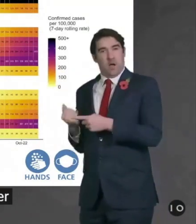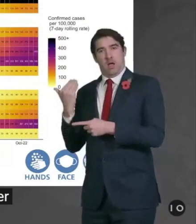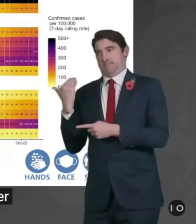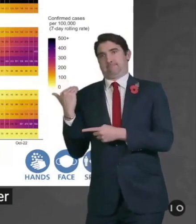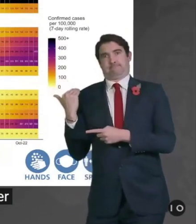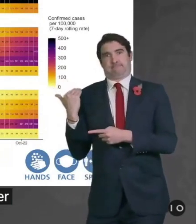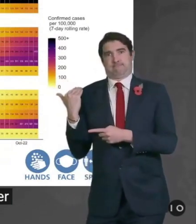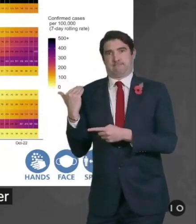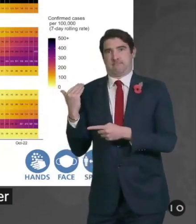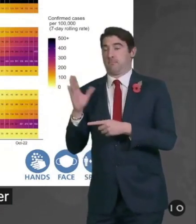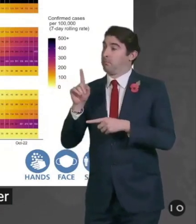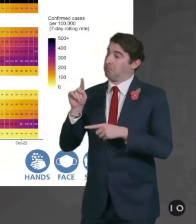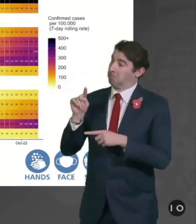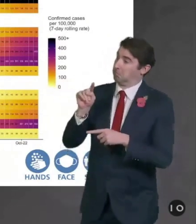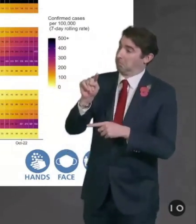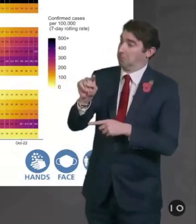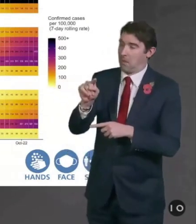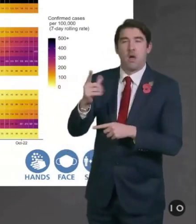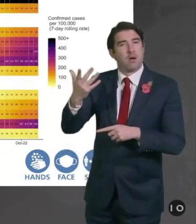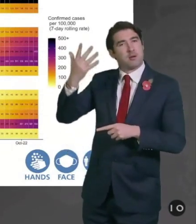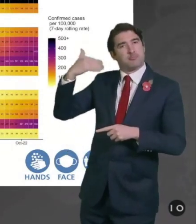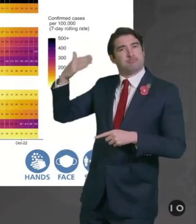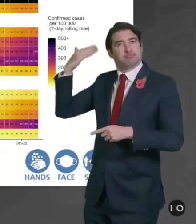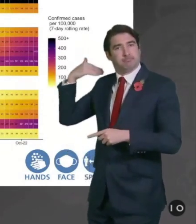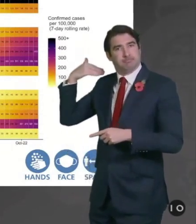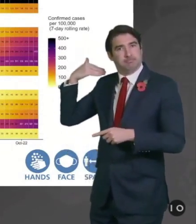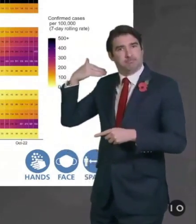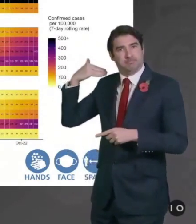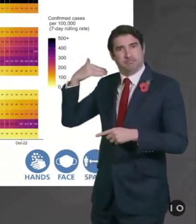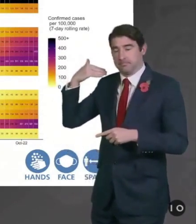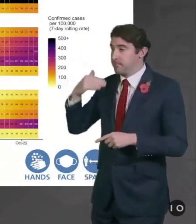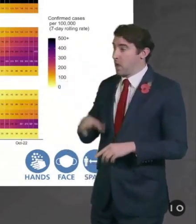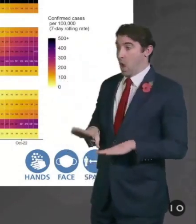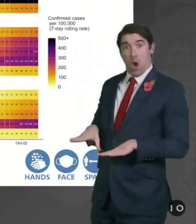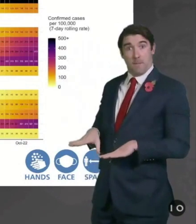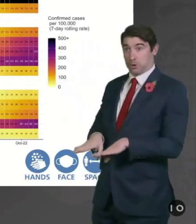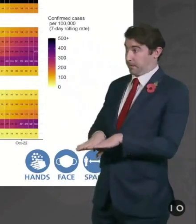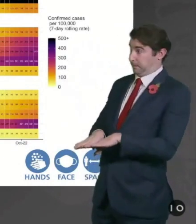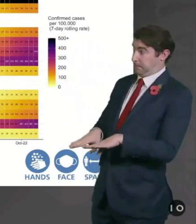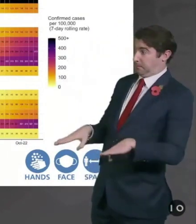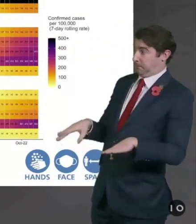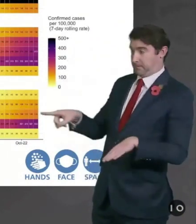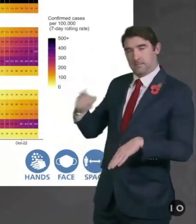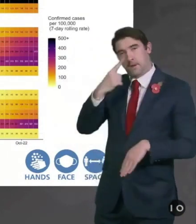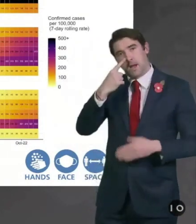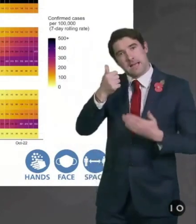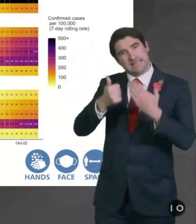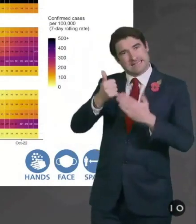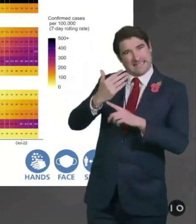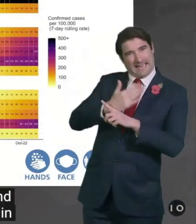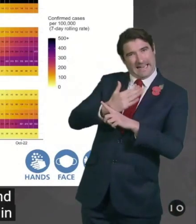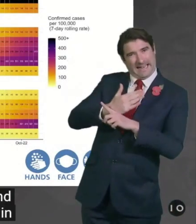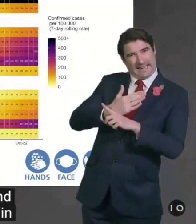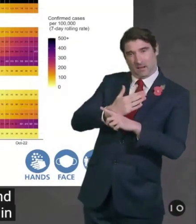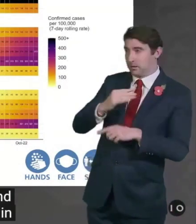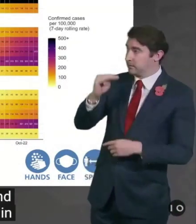of 16, up to top, which is people over 60. And as you can see, what happens in every area is that